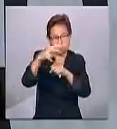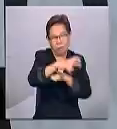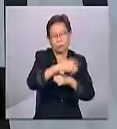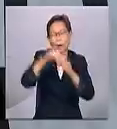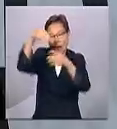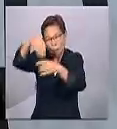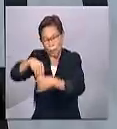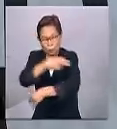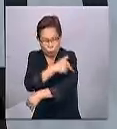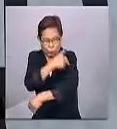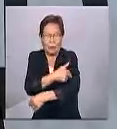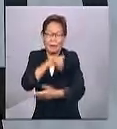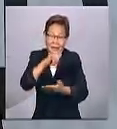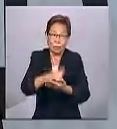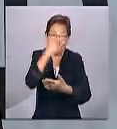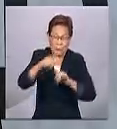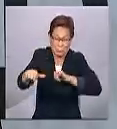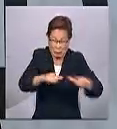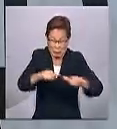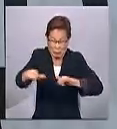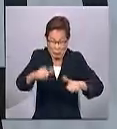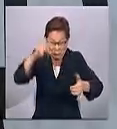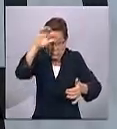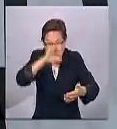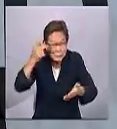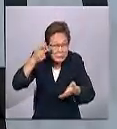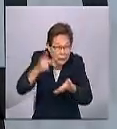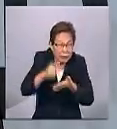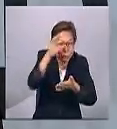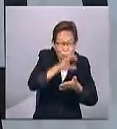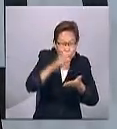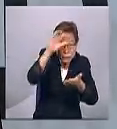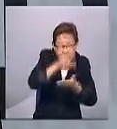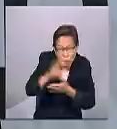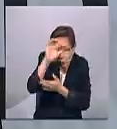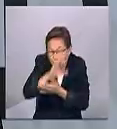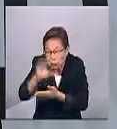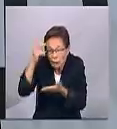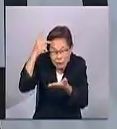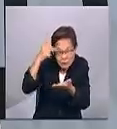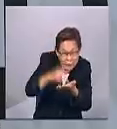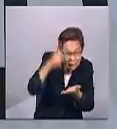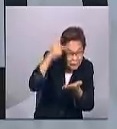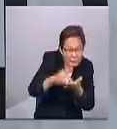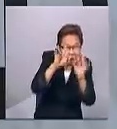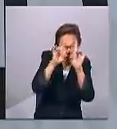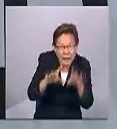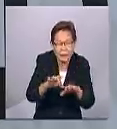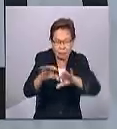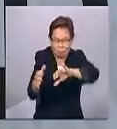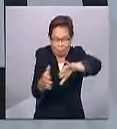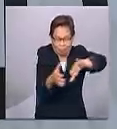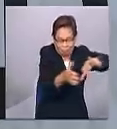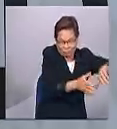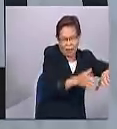that's the reason why we are doing active case detection, meaning we trace them, we test them, we isolate, as well as